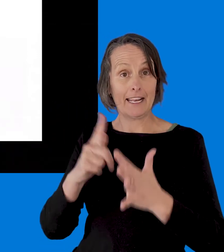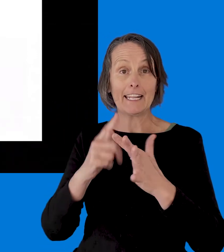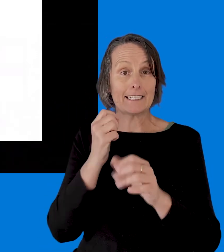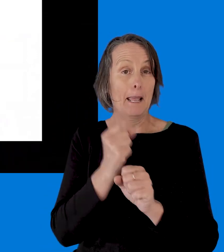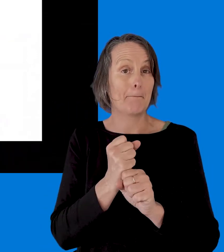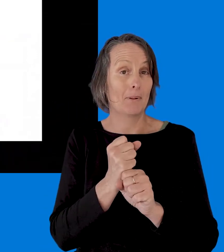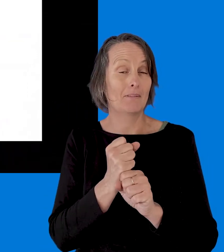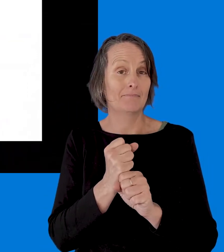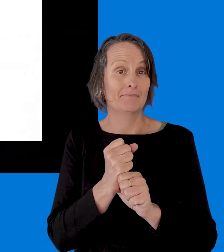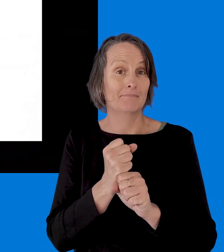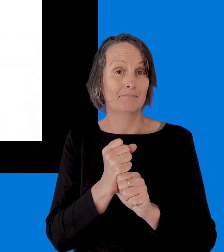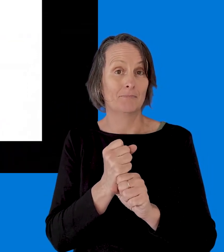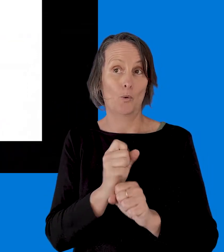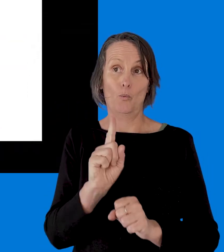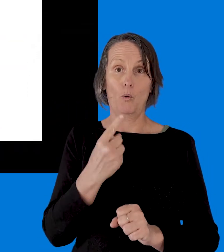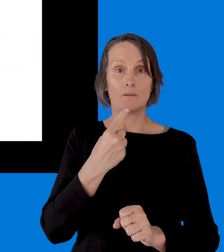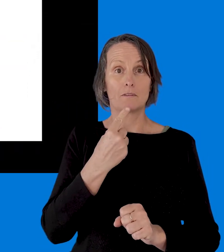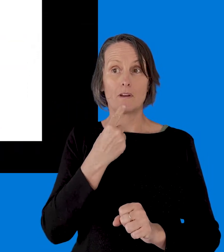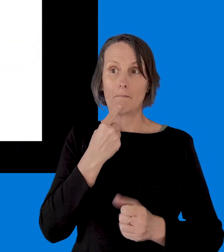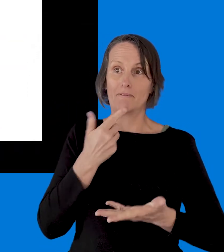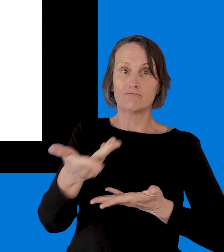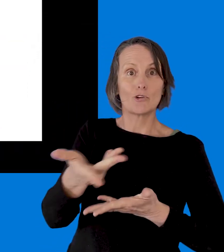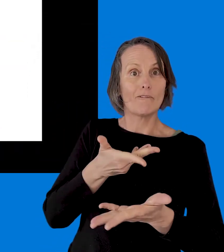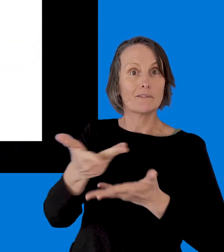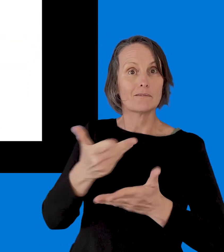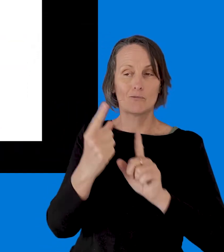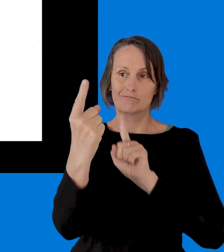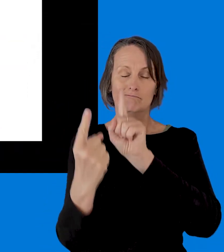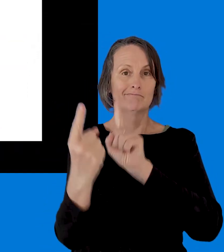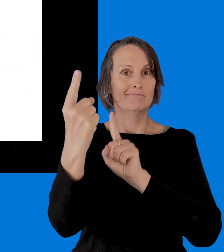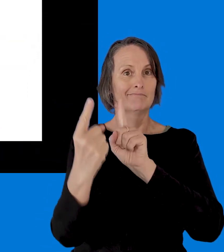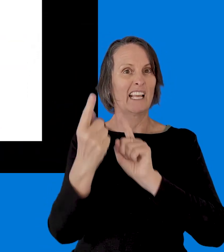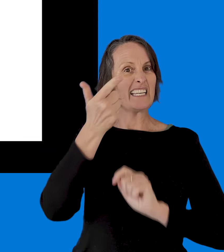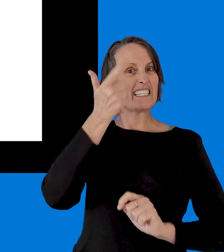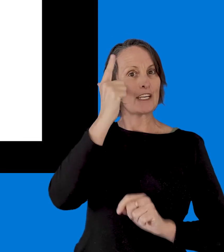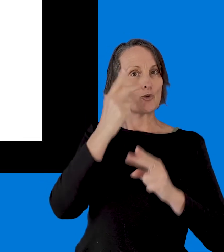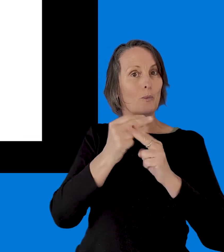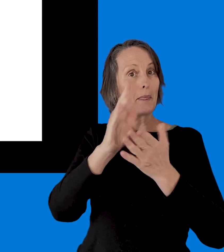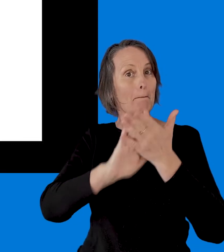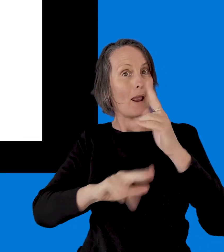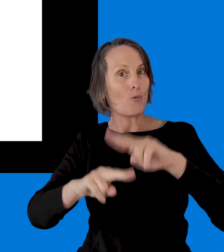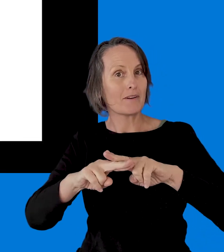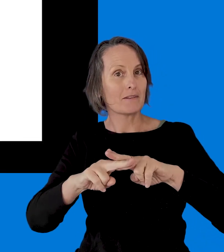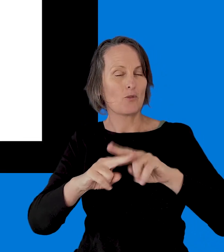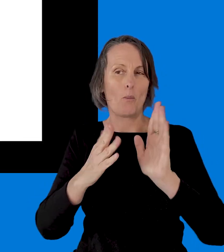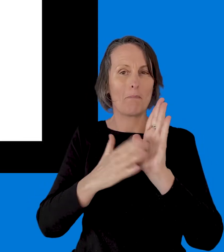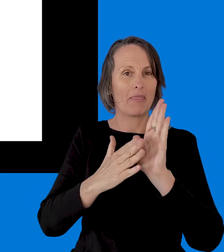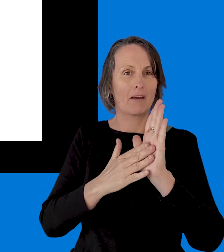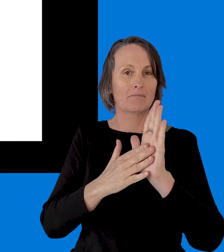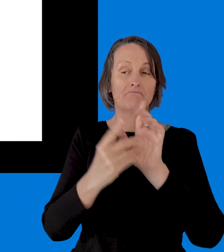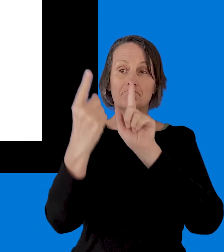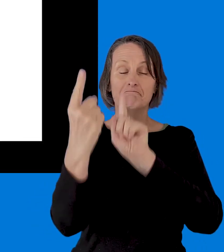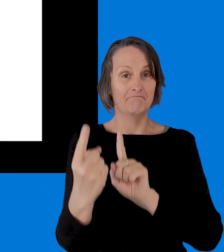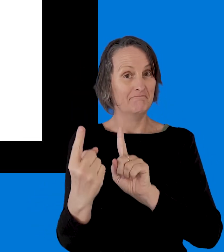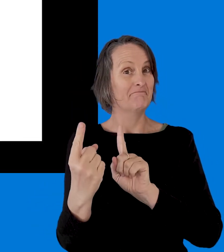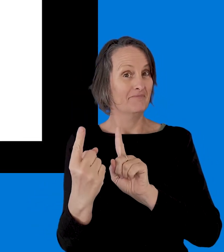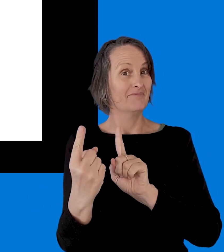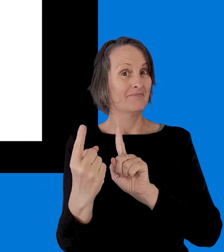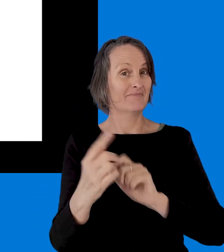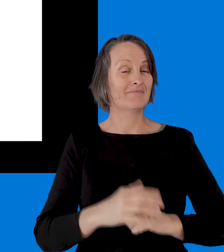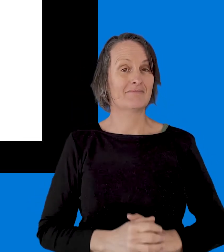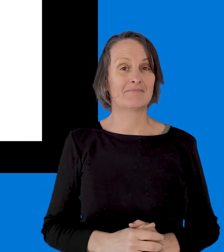This is another example of the kinds of engagements. This is a one-on-one meeting with a parent, which might be more common, in